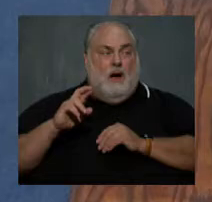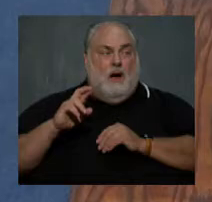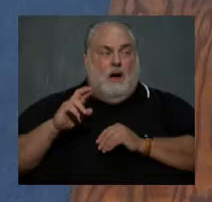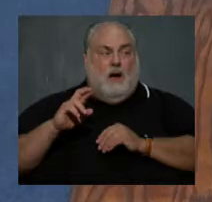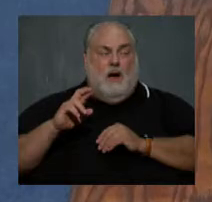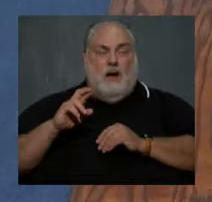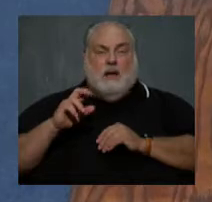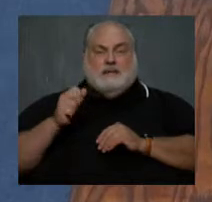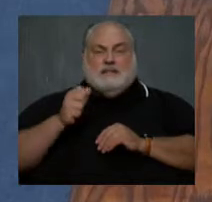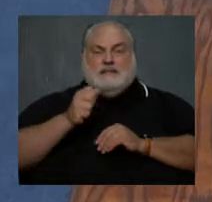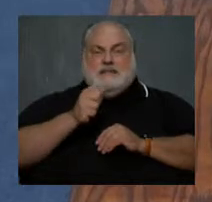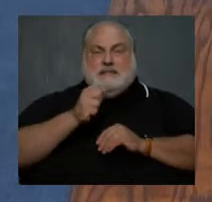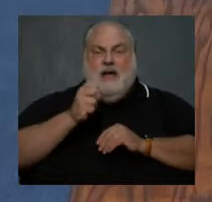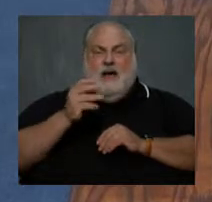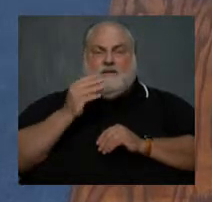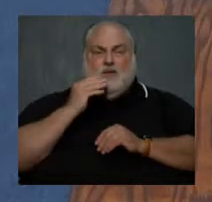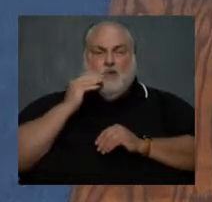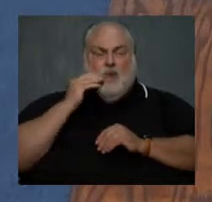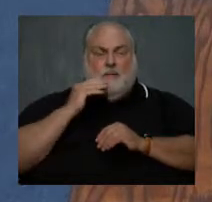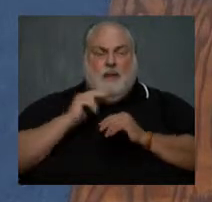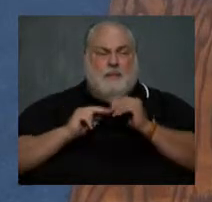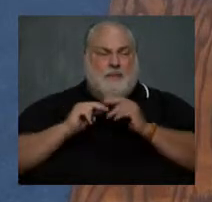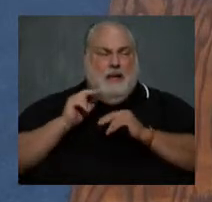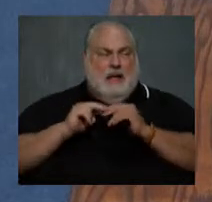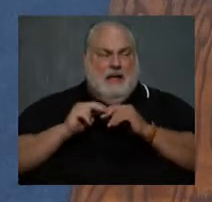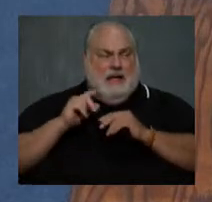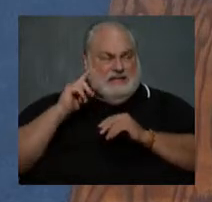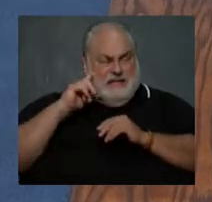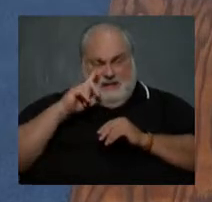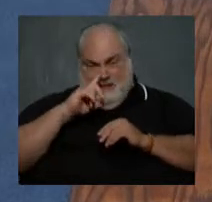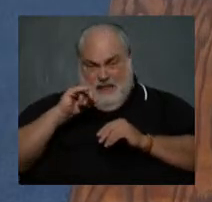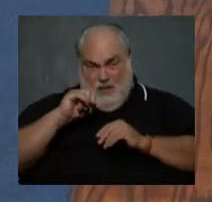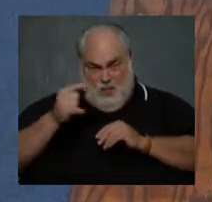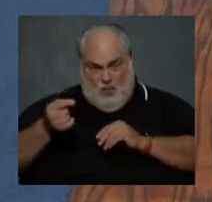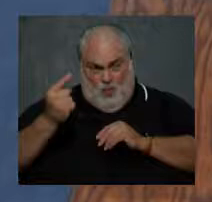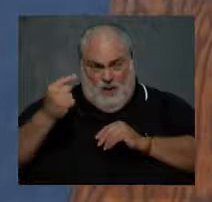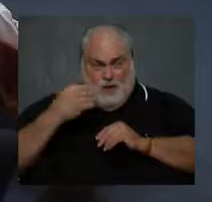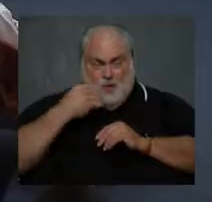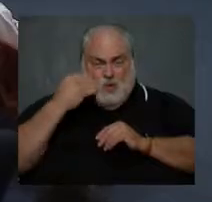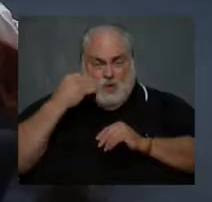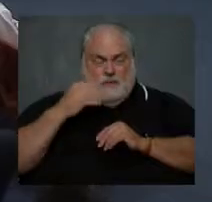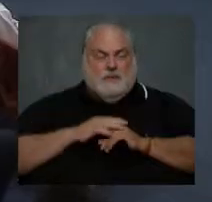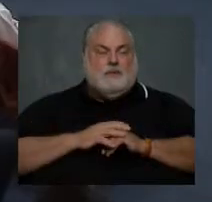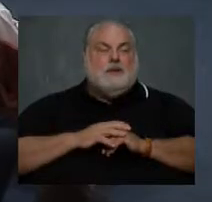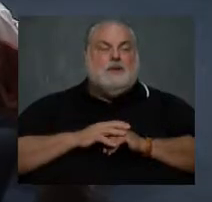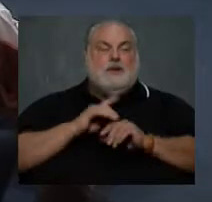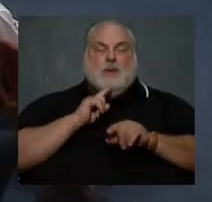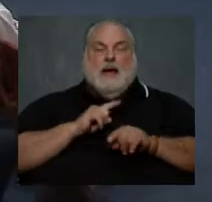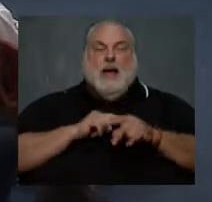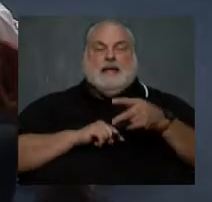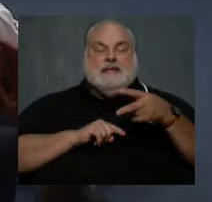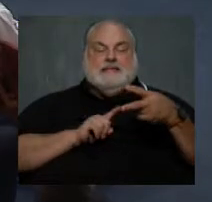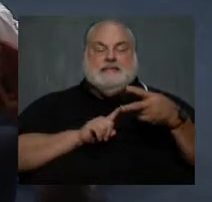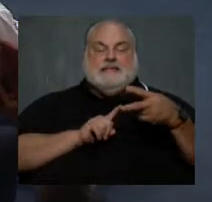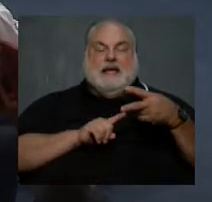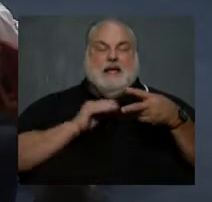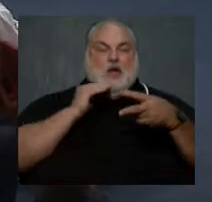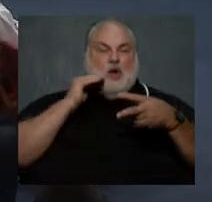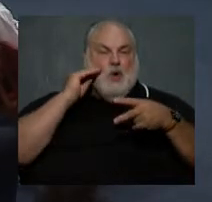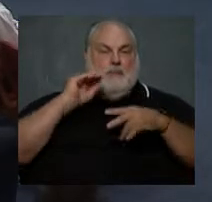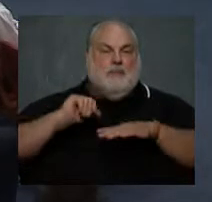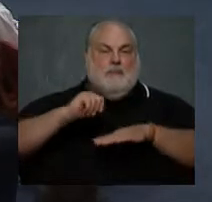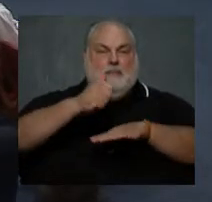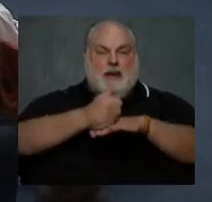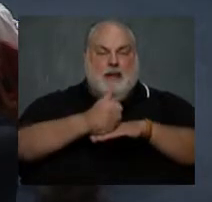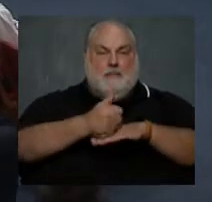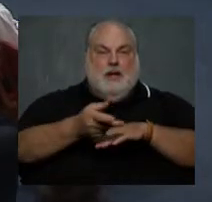multi-home being built in here? It sounds like there's just one home being built. It's a second home will be placed on the